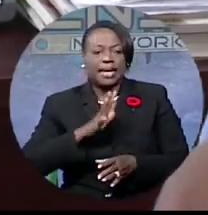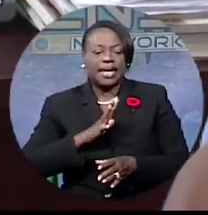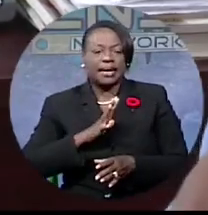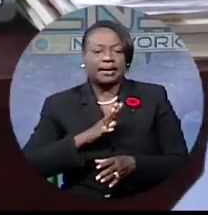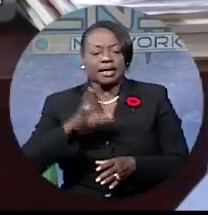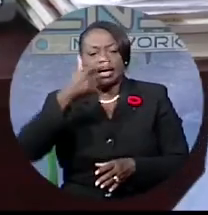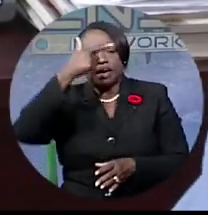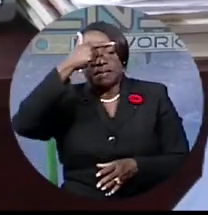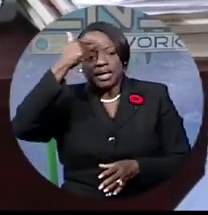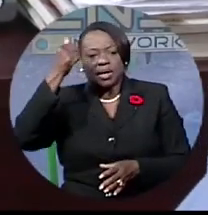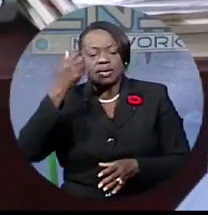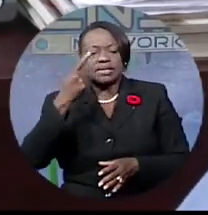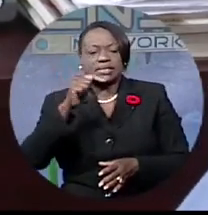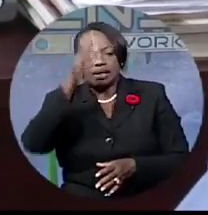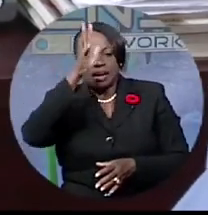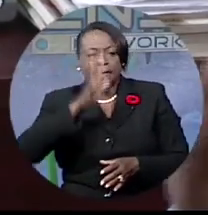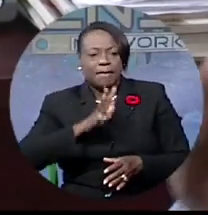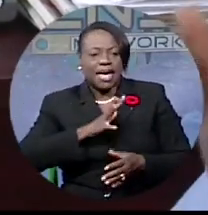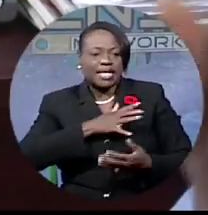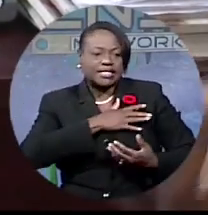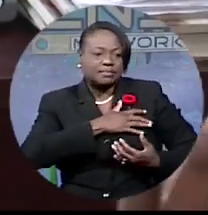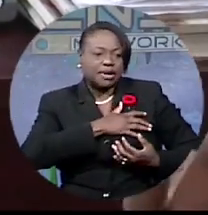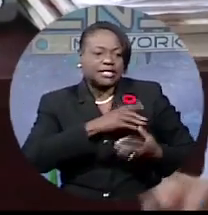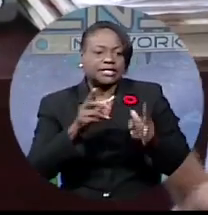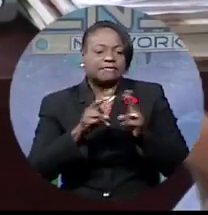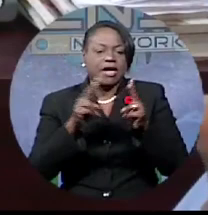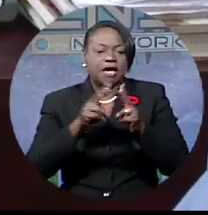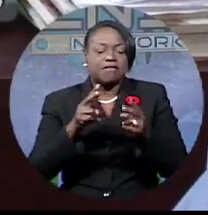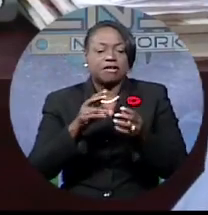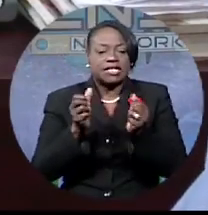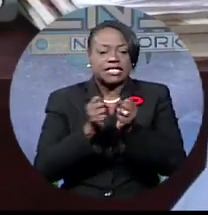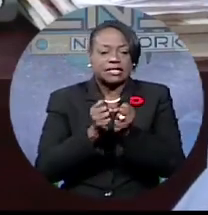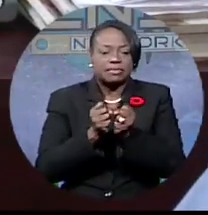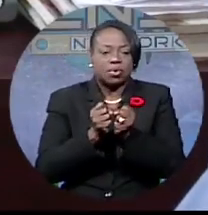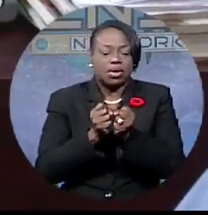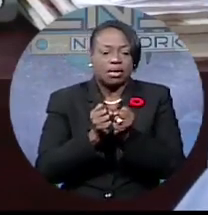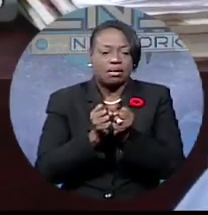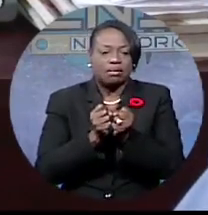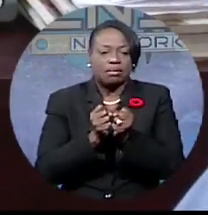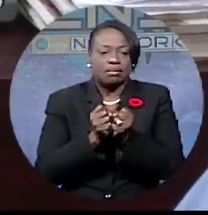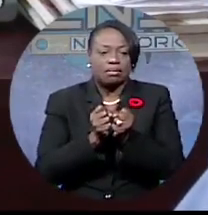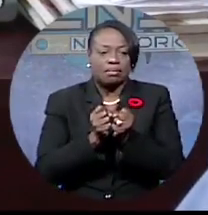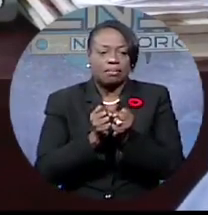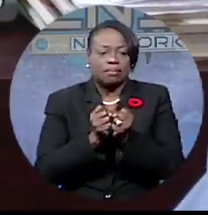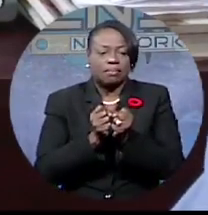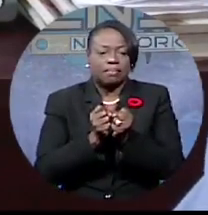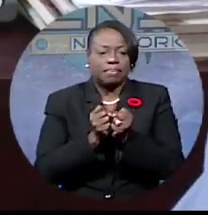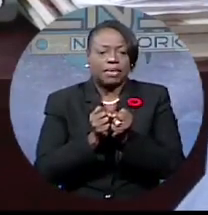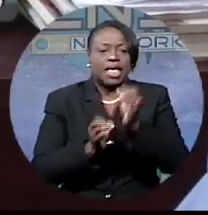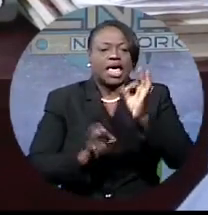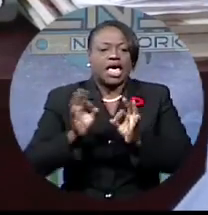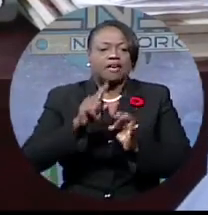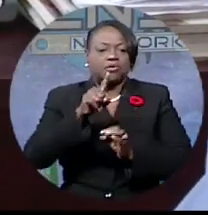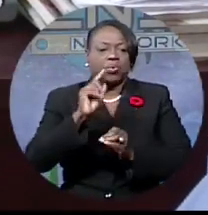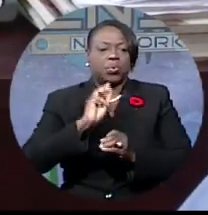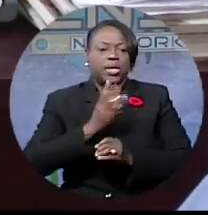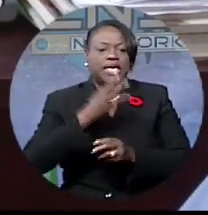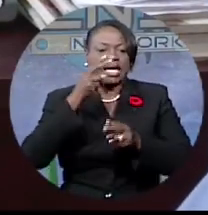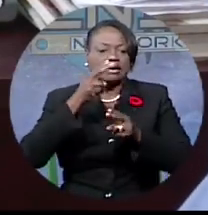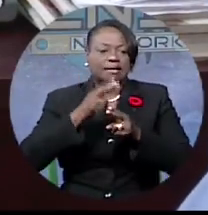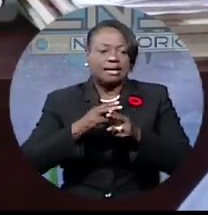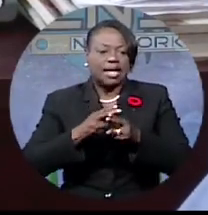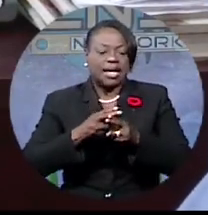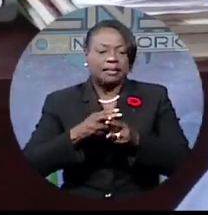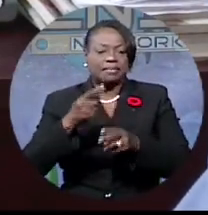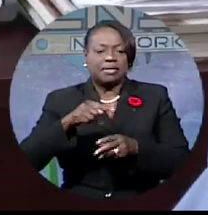because the male breast is so small, it usually presents at an advanced stage. And so, if we can identify those people who are